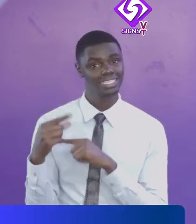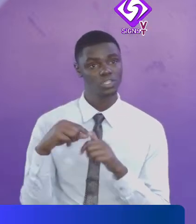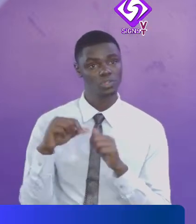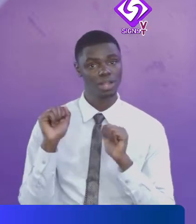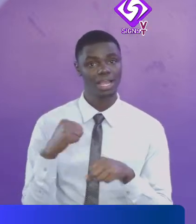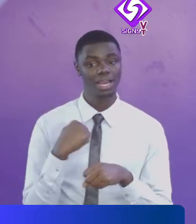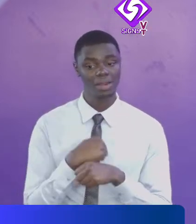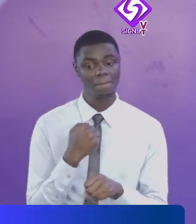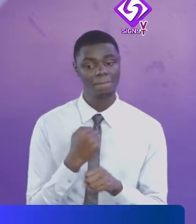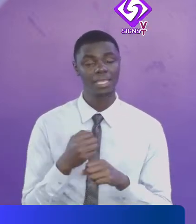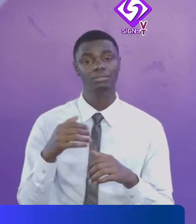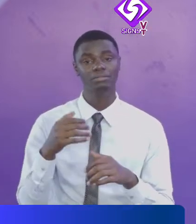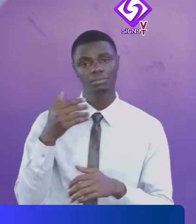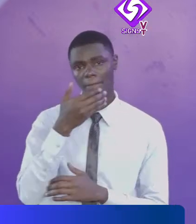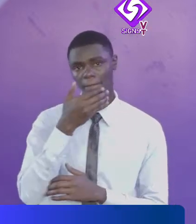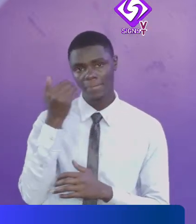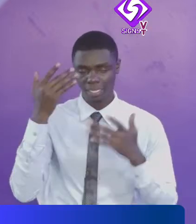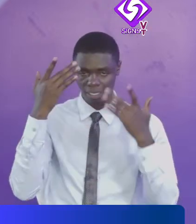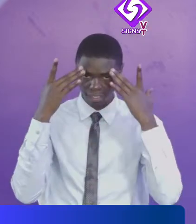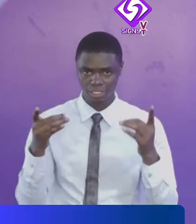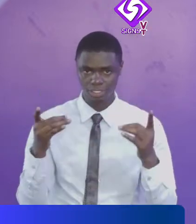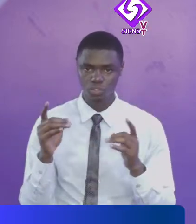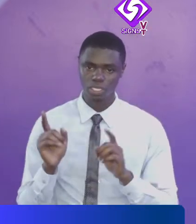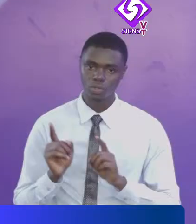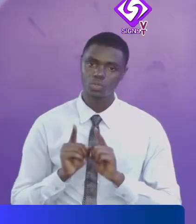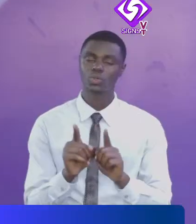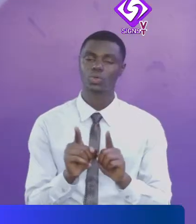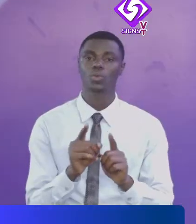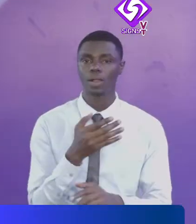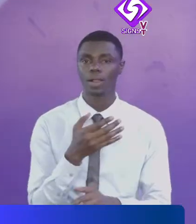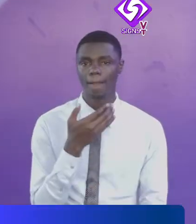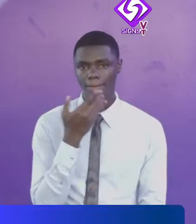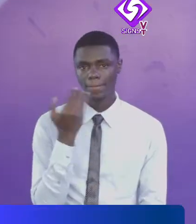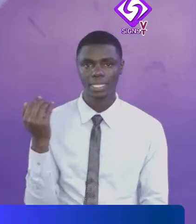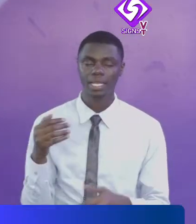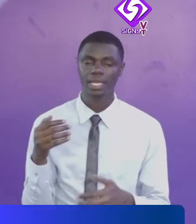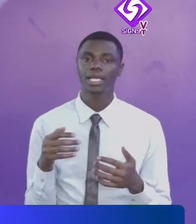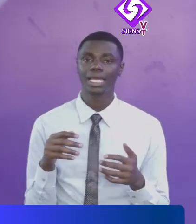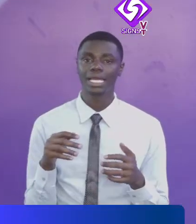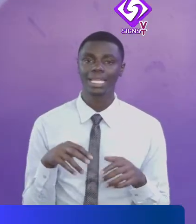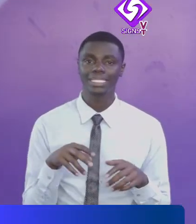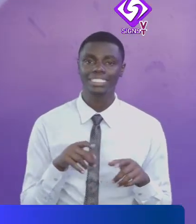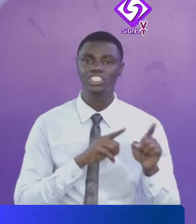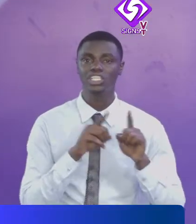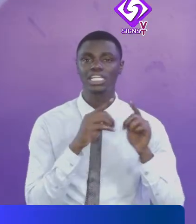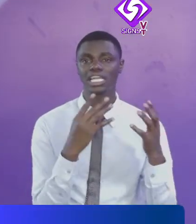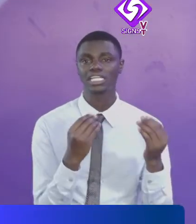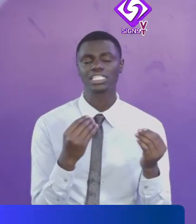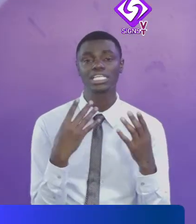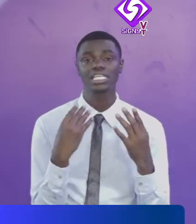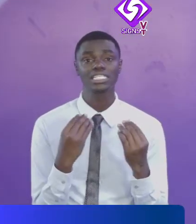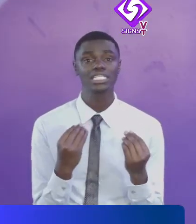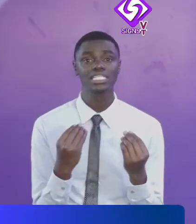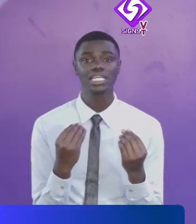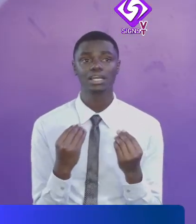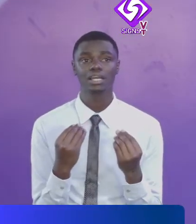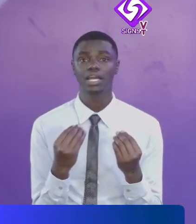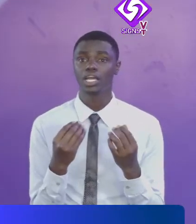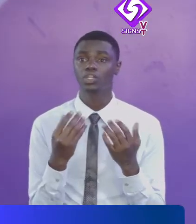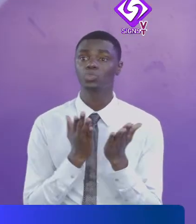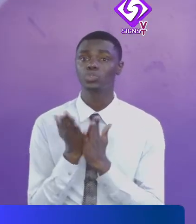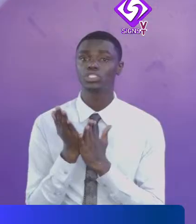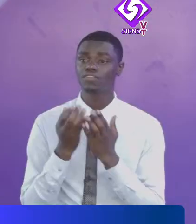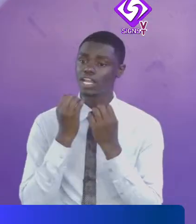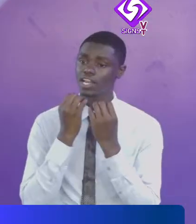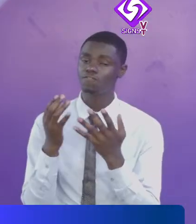these financial decisions on their own and walk a lot better, walk a journey that is easier, because it's easier to serve an informed customer at the end of